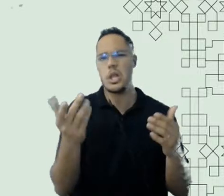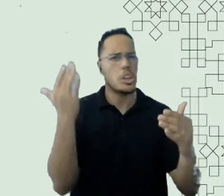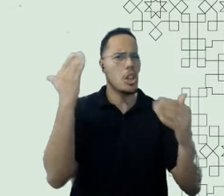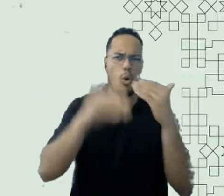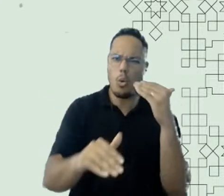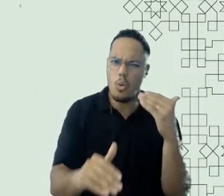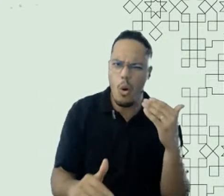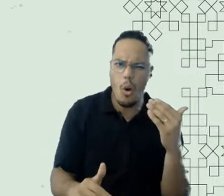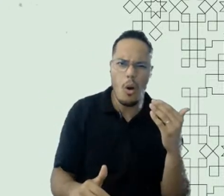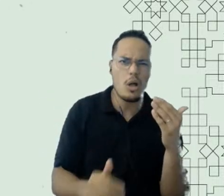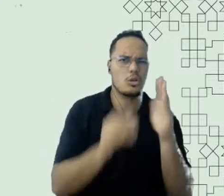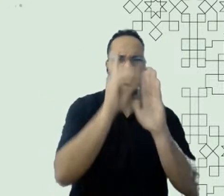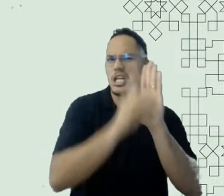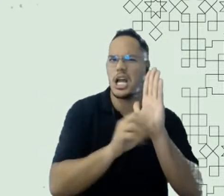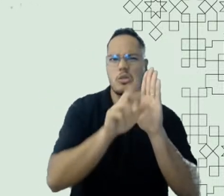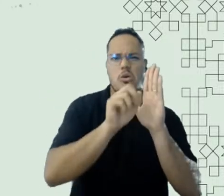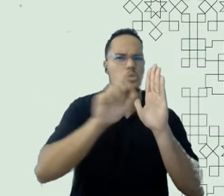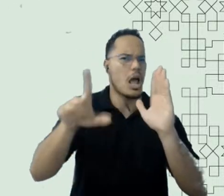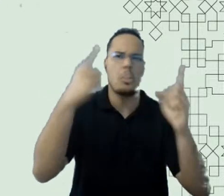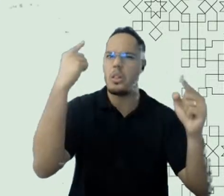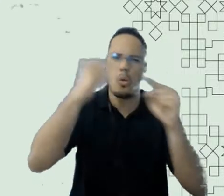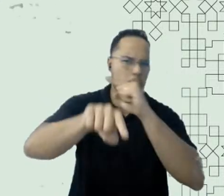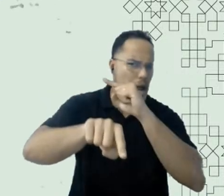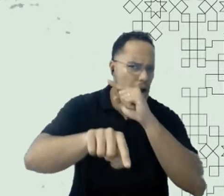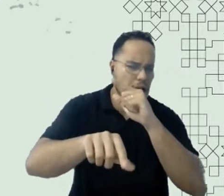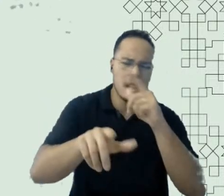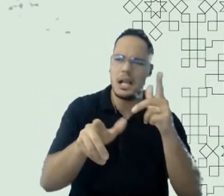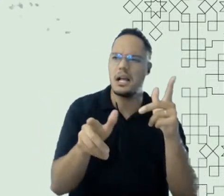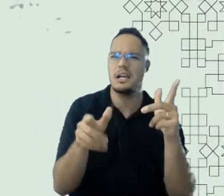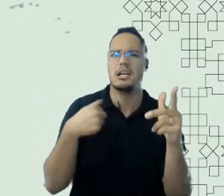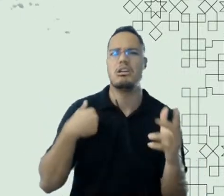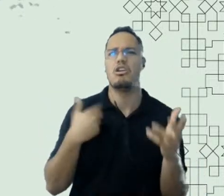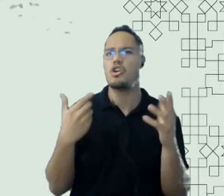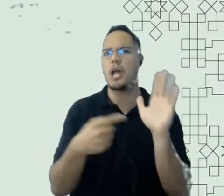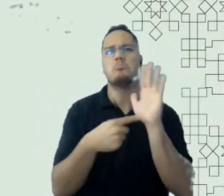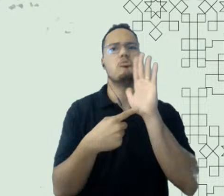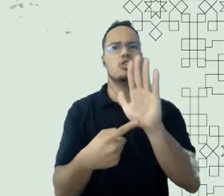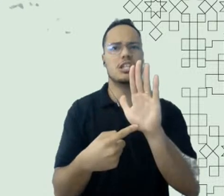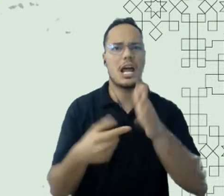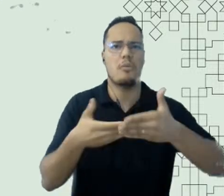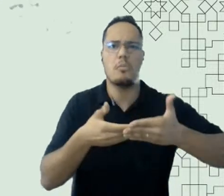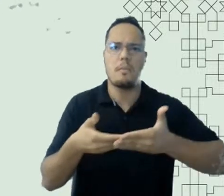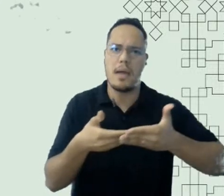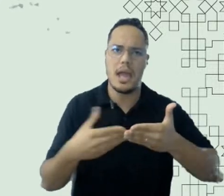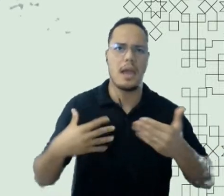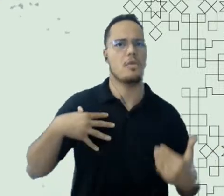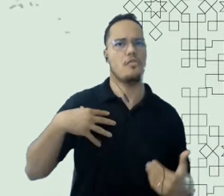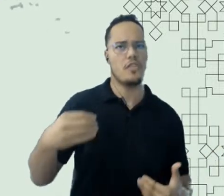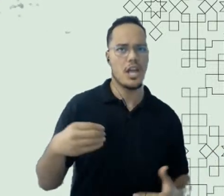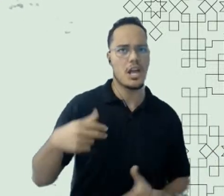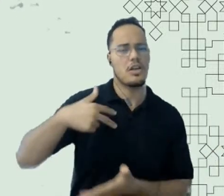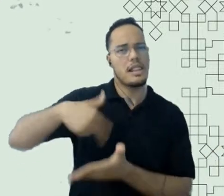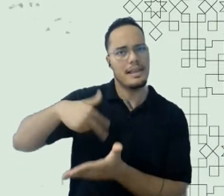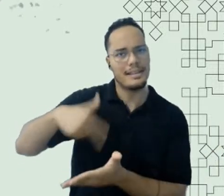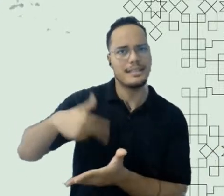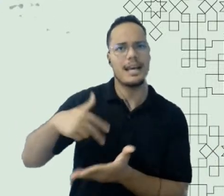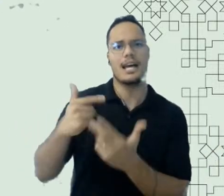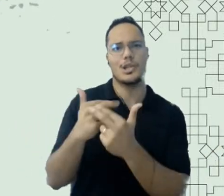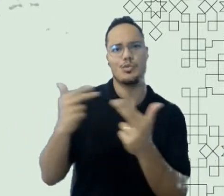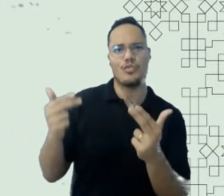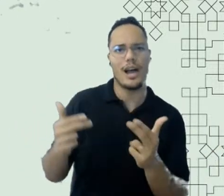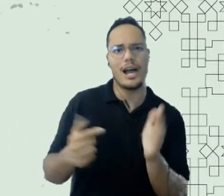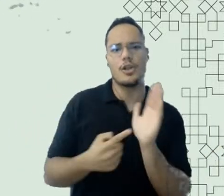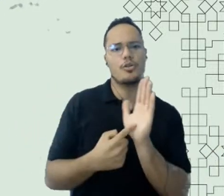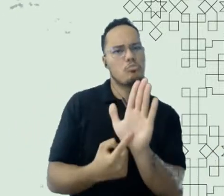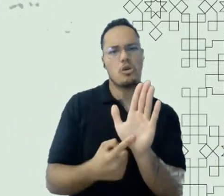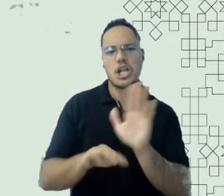baby is beautiful and funny when he's dancing on Prince. And she didn't win, whatever, but this is a typical case. There